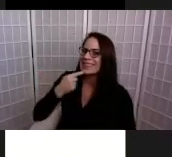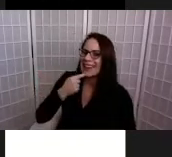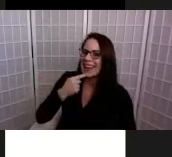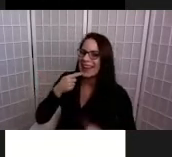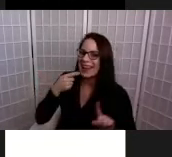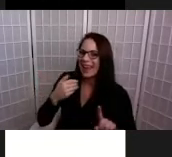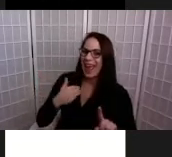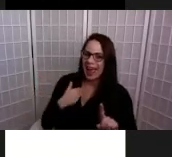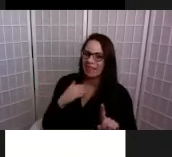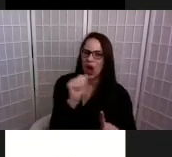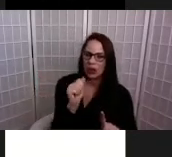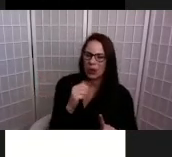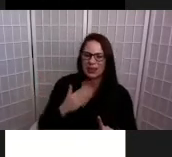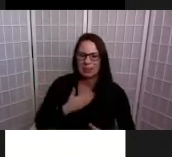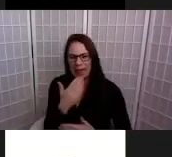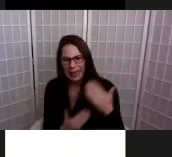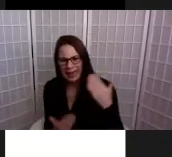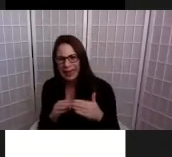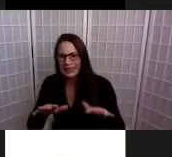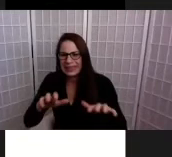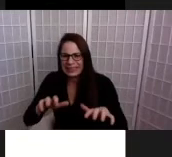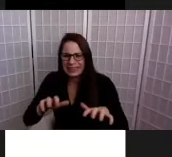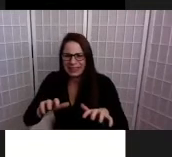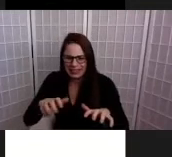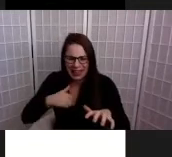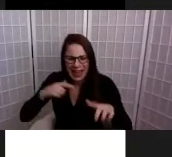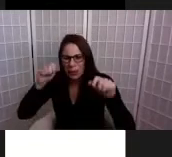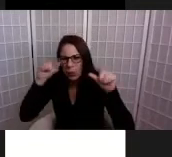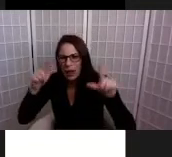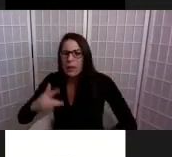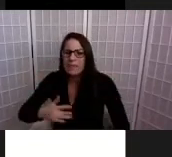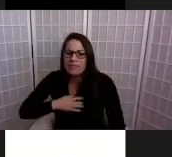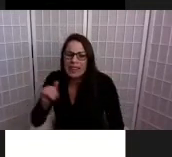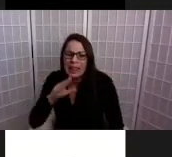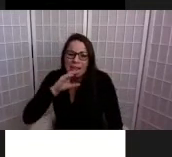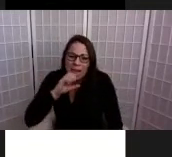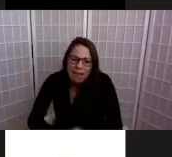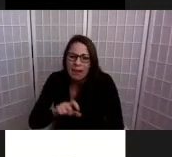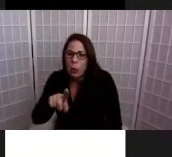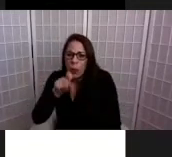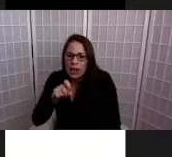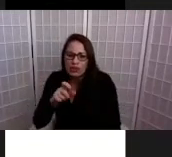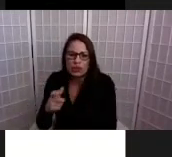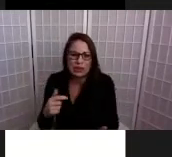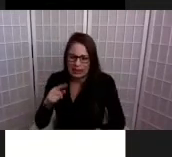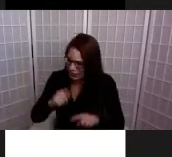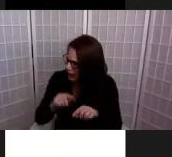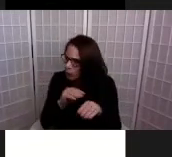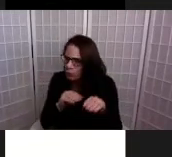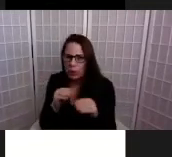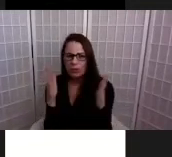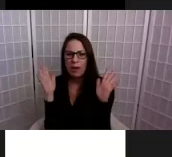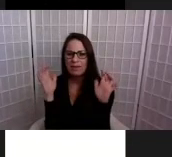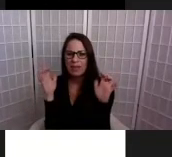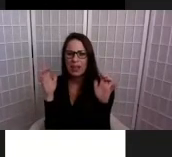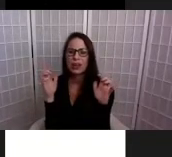you know, my hands are stiff. I wake up, I feel like I'm 100. I can't move my fingers. It bothers me at